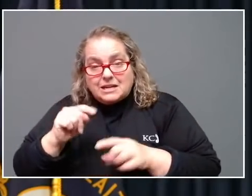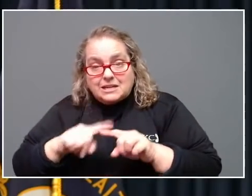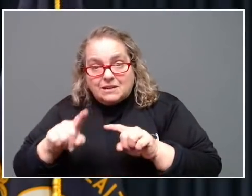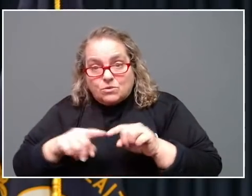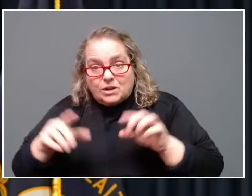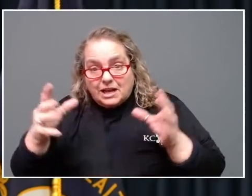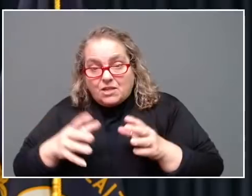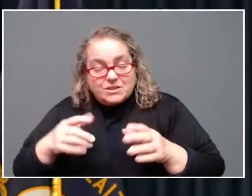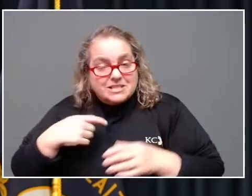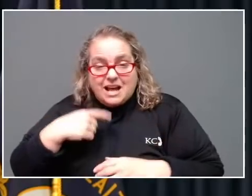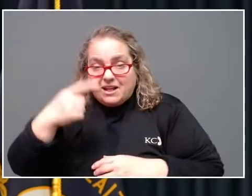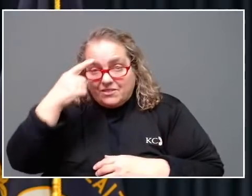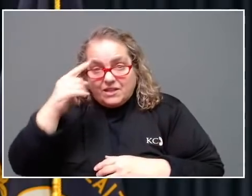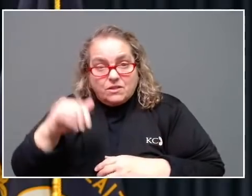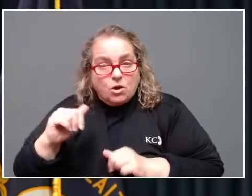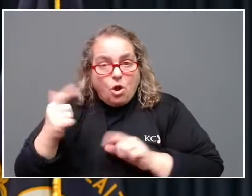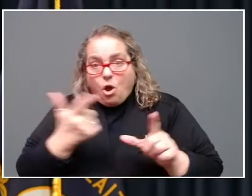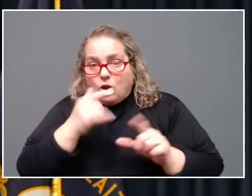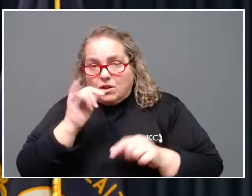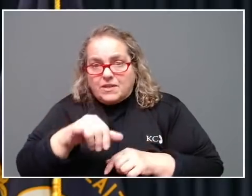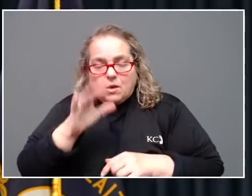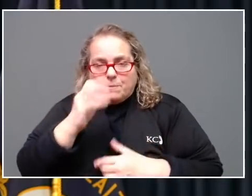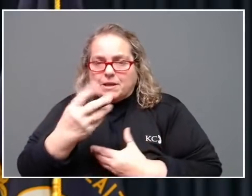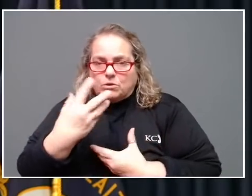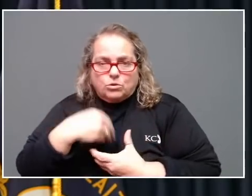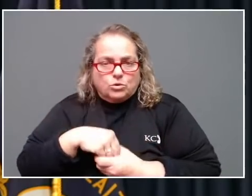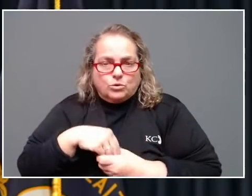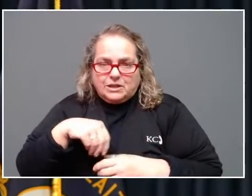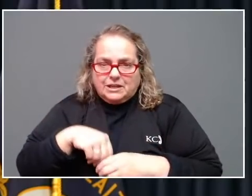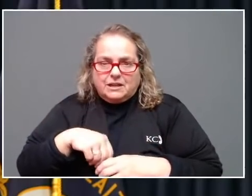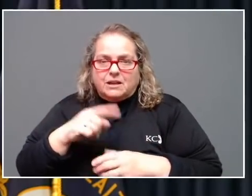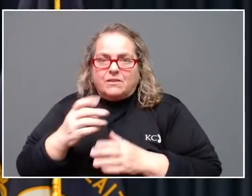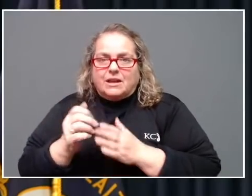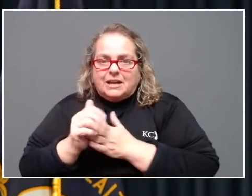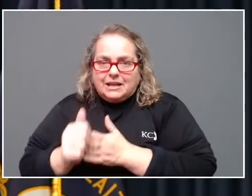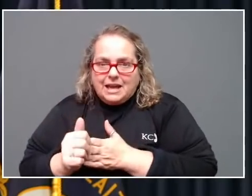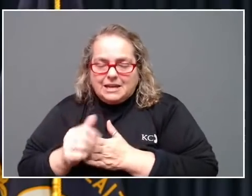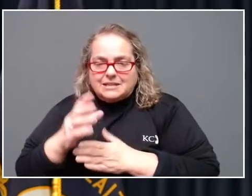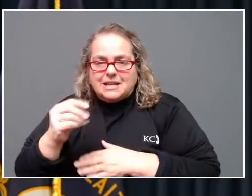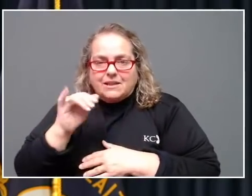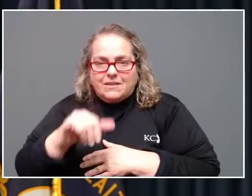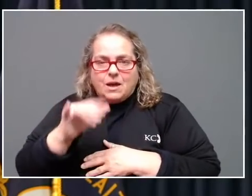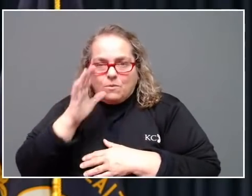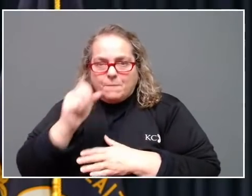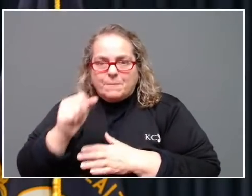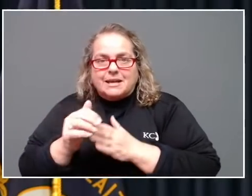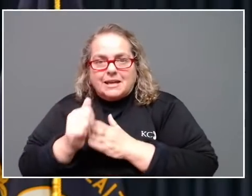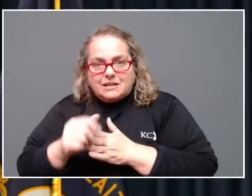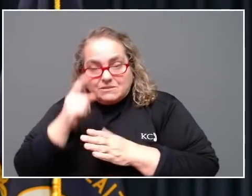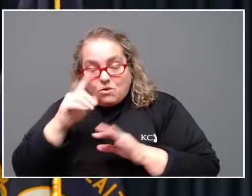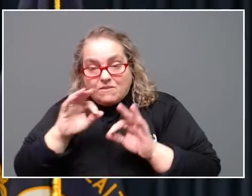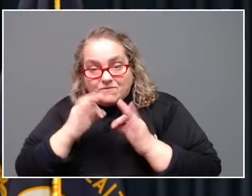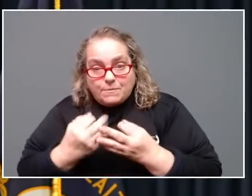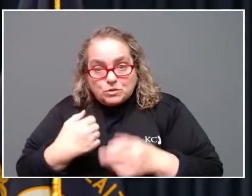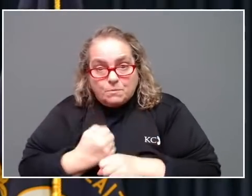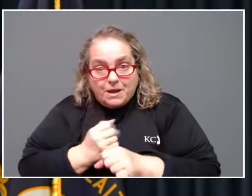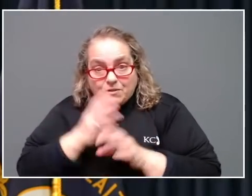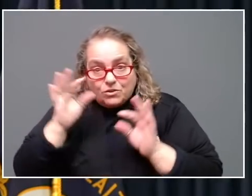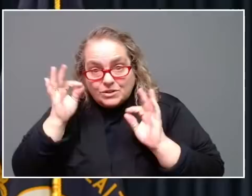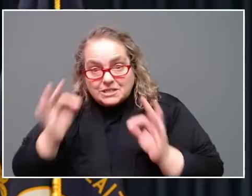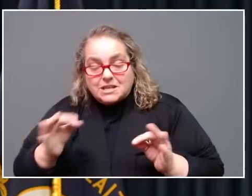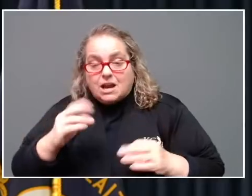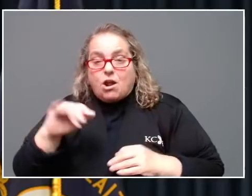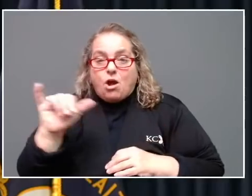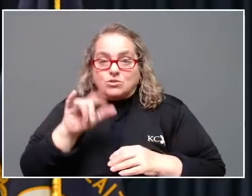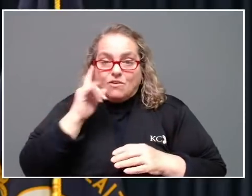think all of that will be included in the guidance. And that'll be guidance for families to make their decisions and also for businesses to